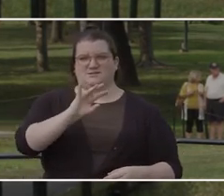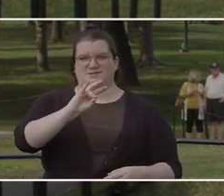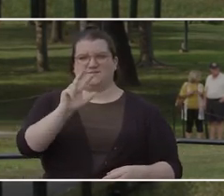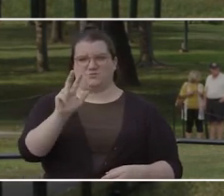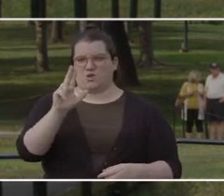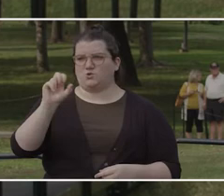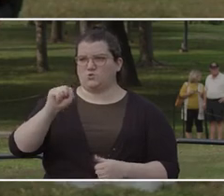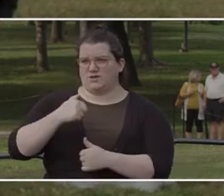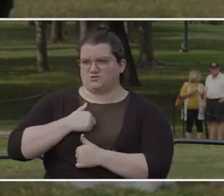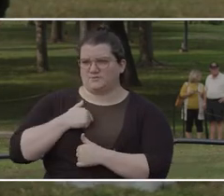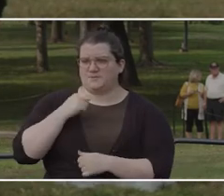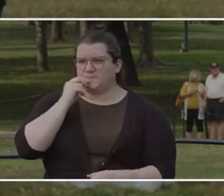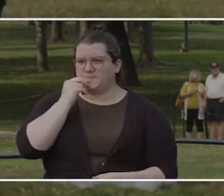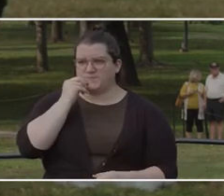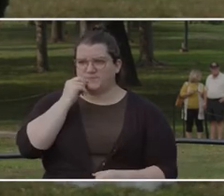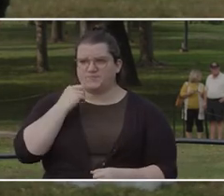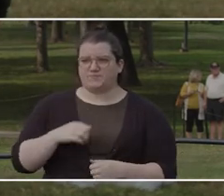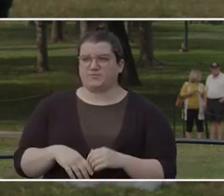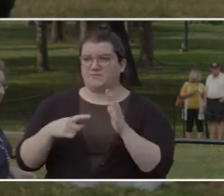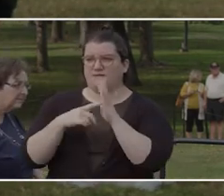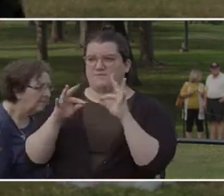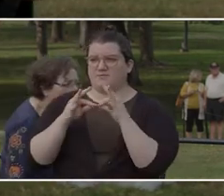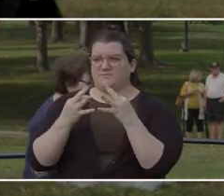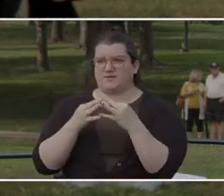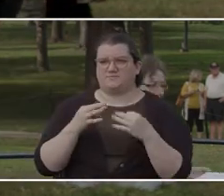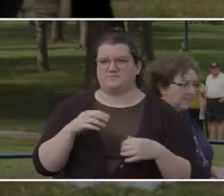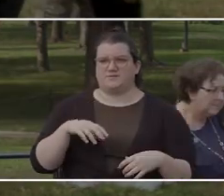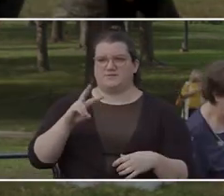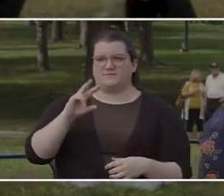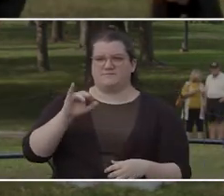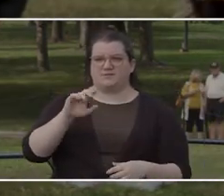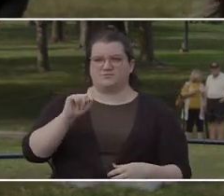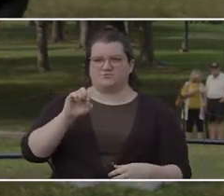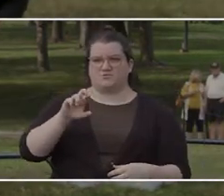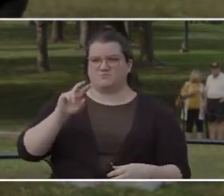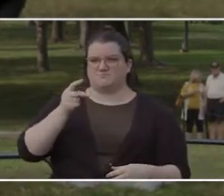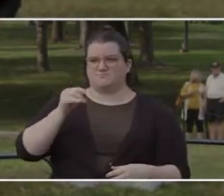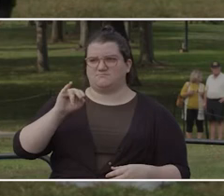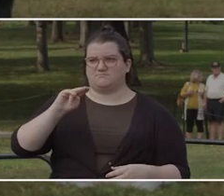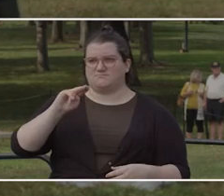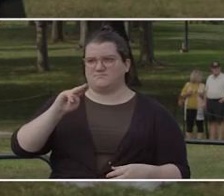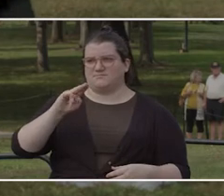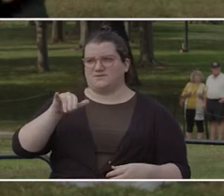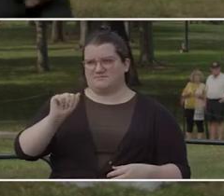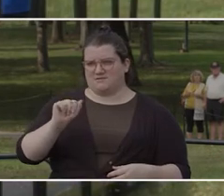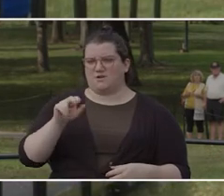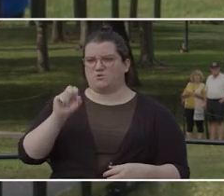1970-1973, U.S. Army. On behalf of the family of Victor Pena Nancyancino, United States